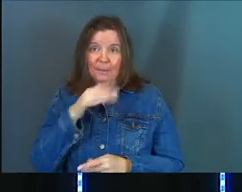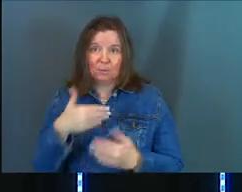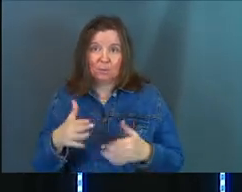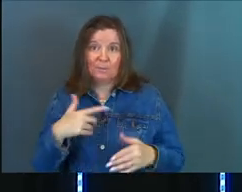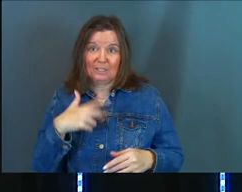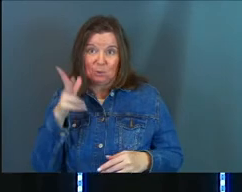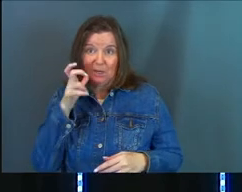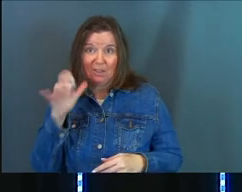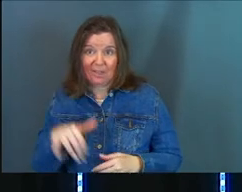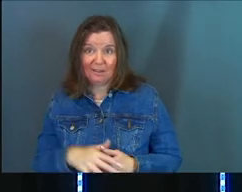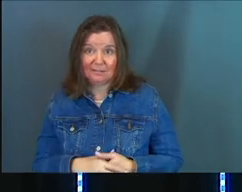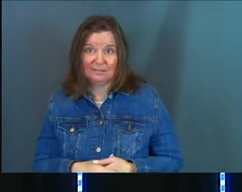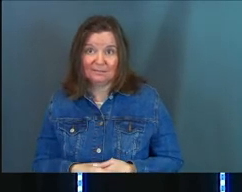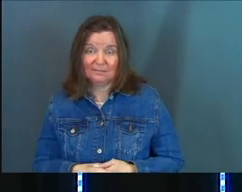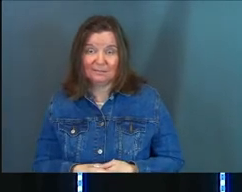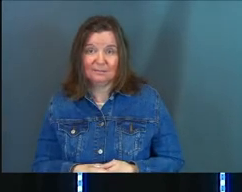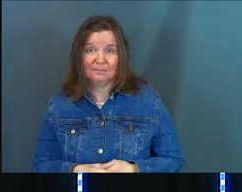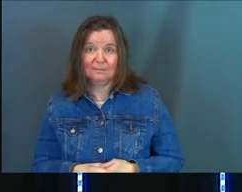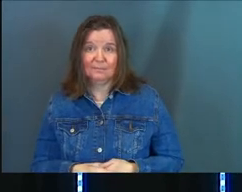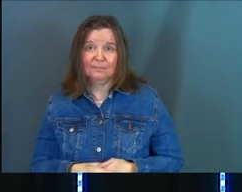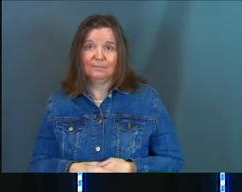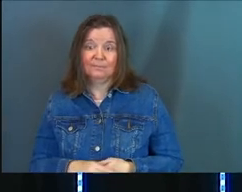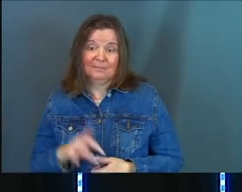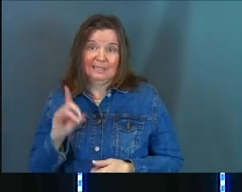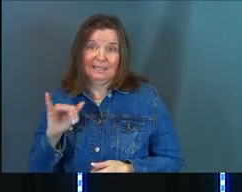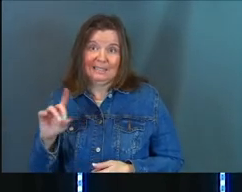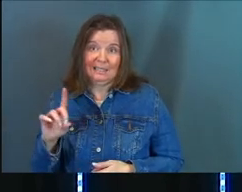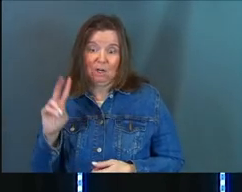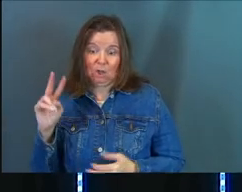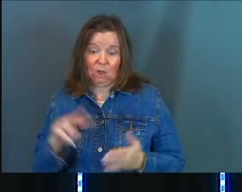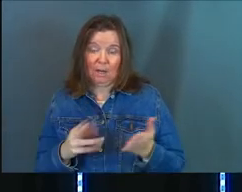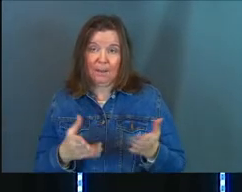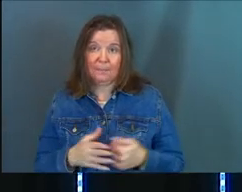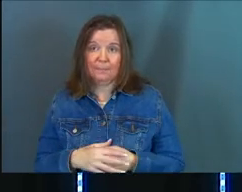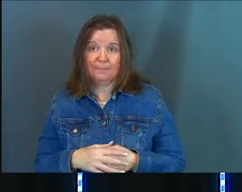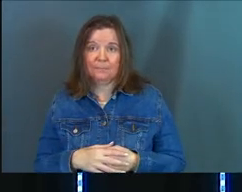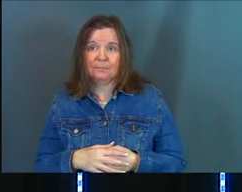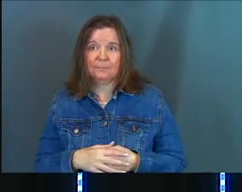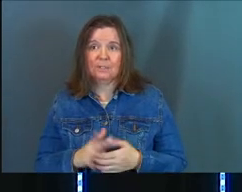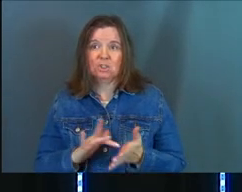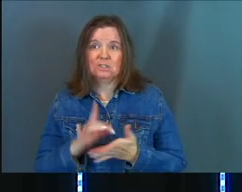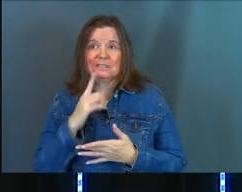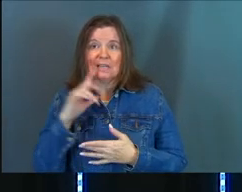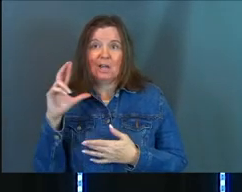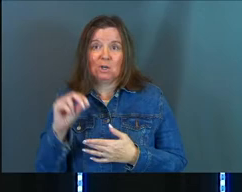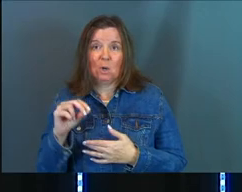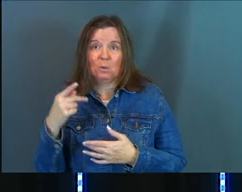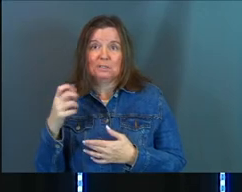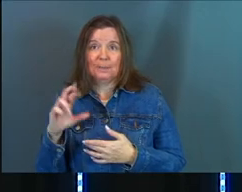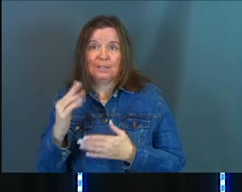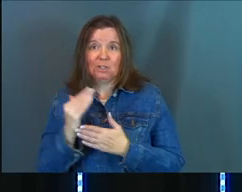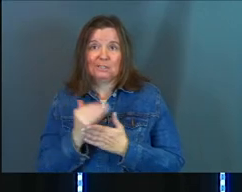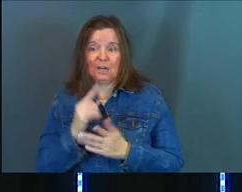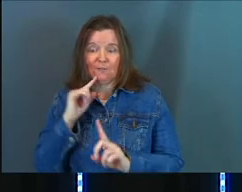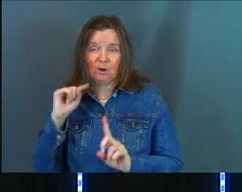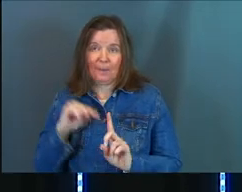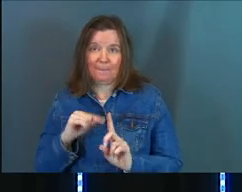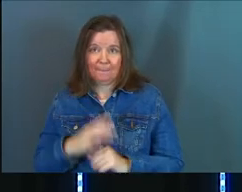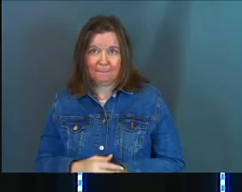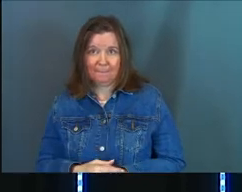in this room need to hear that. He did. Look it up. Jesus said no to Peter's agenda for